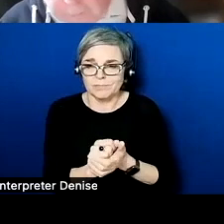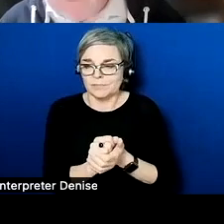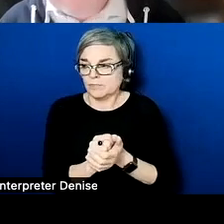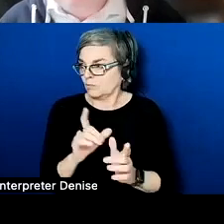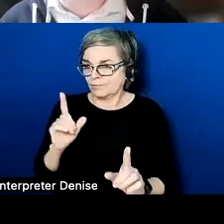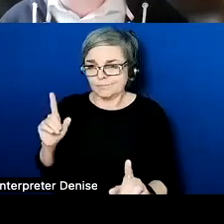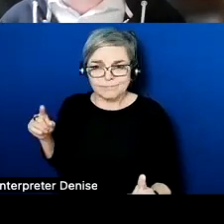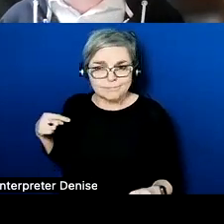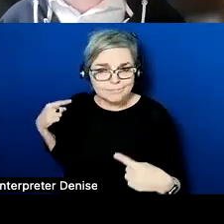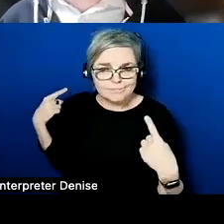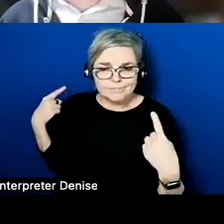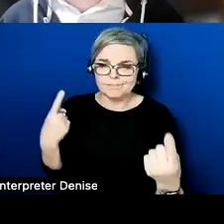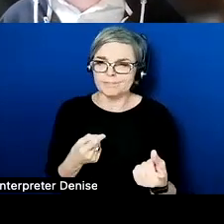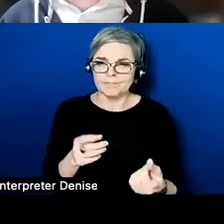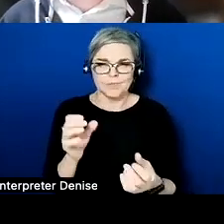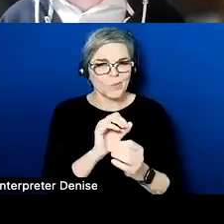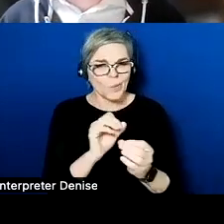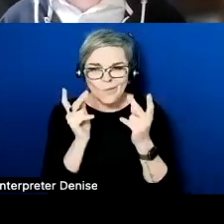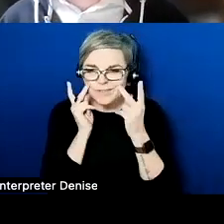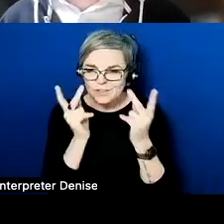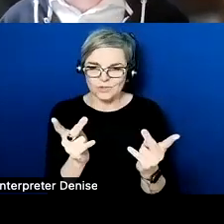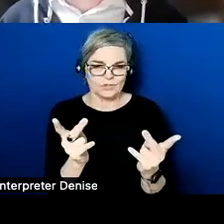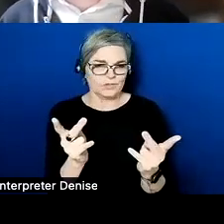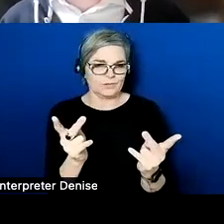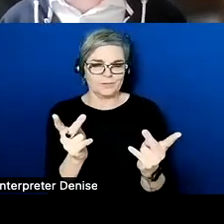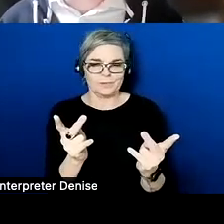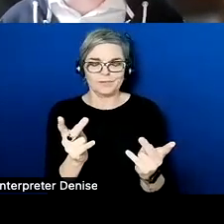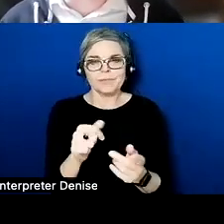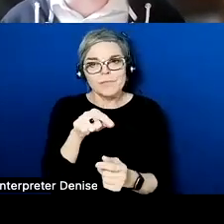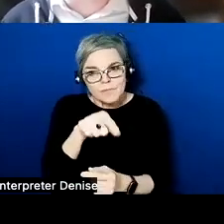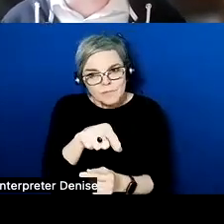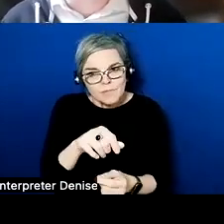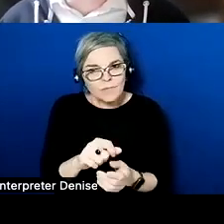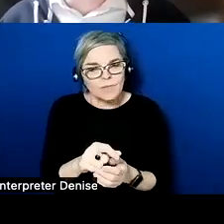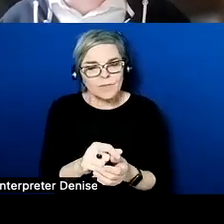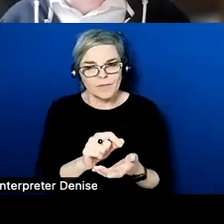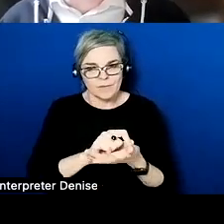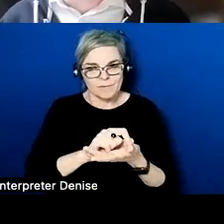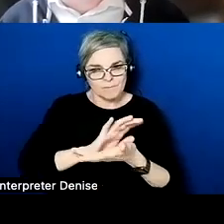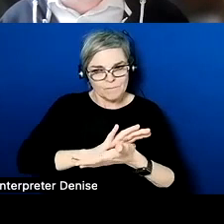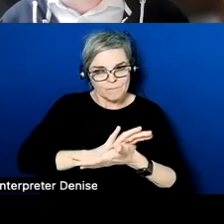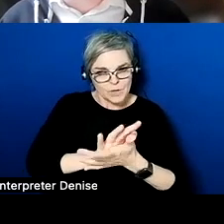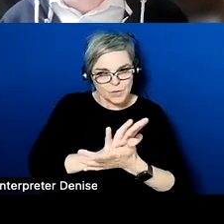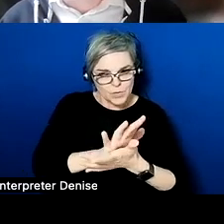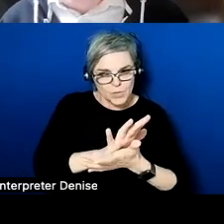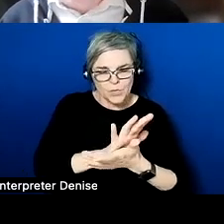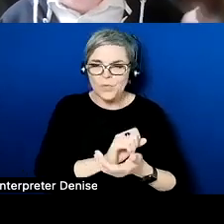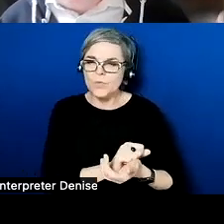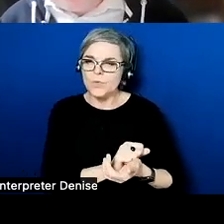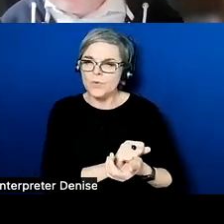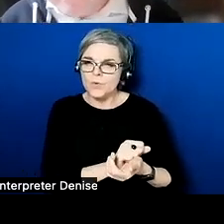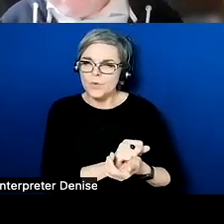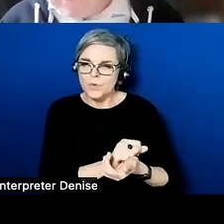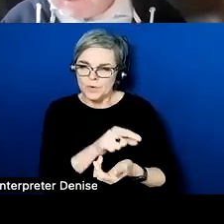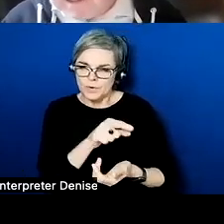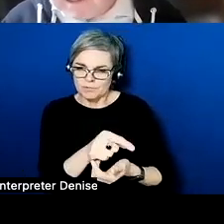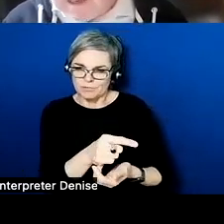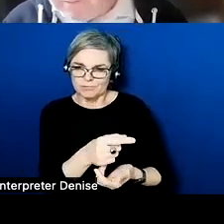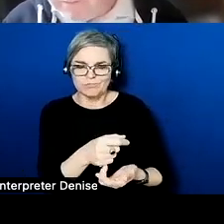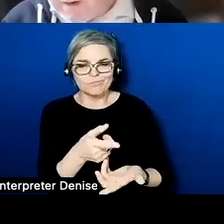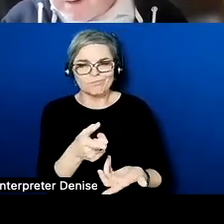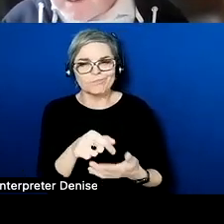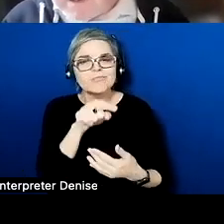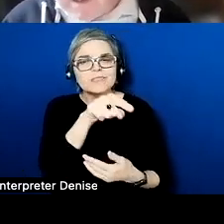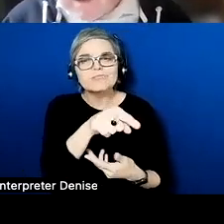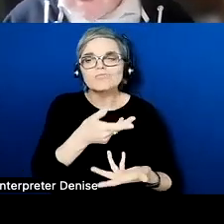But we see in some of the videos that we analysed and the interactions that he had with the key people in his